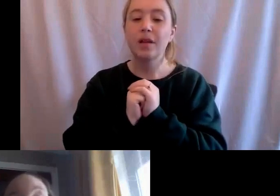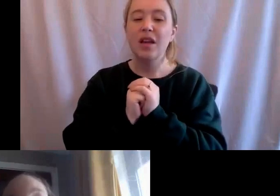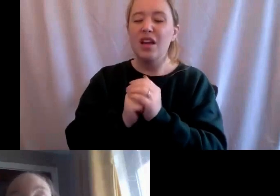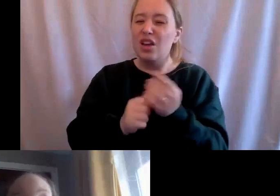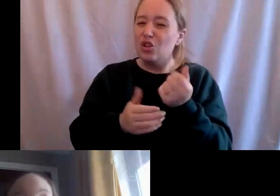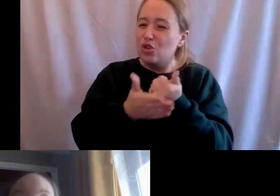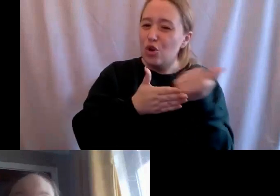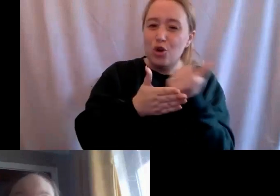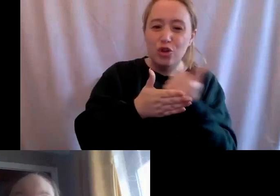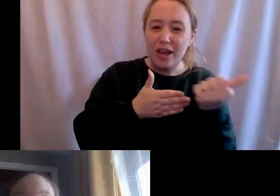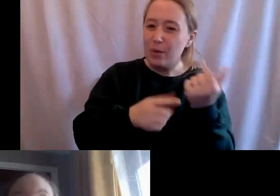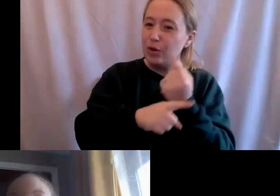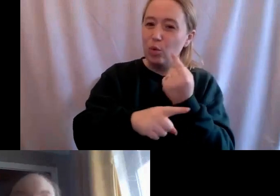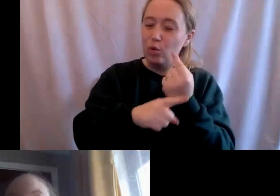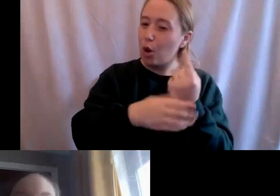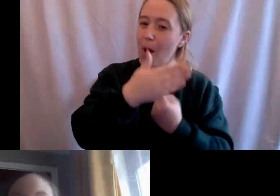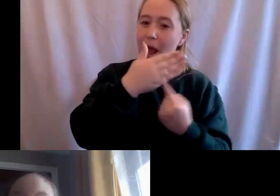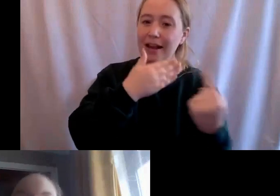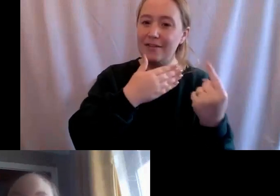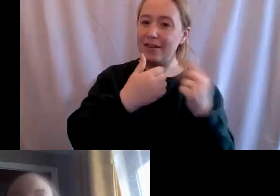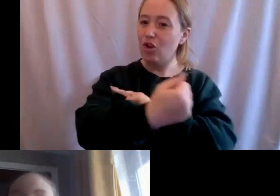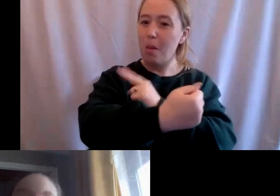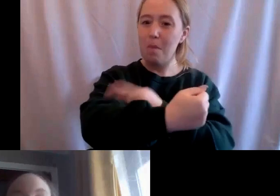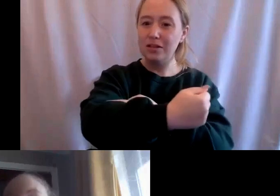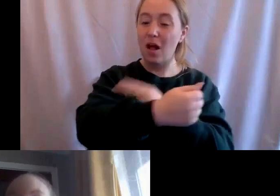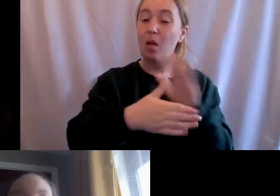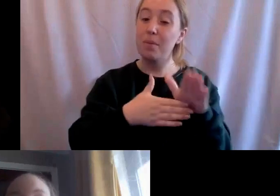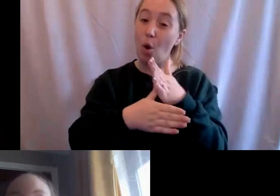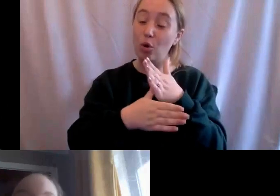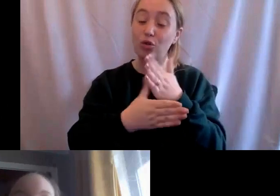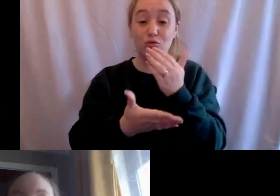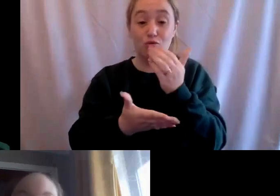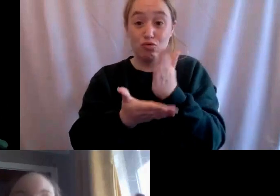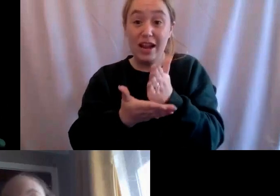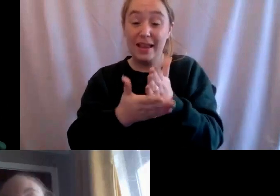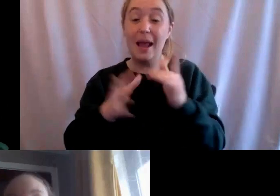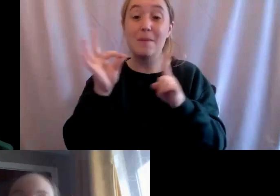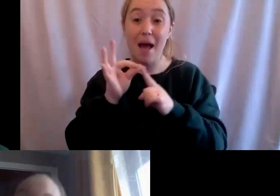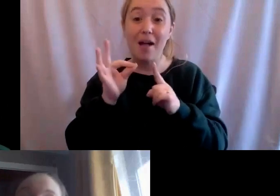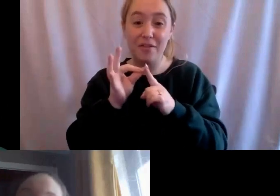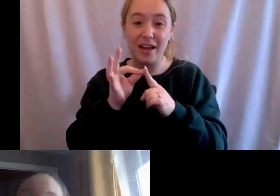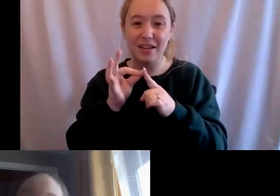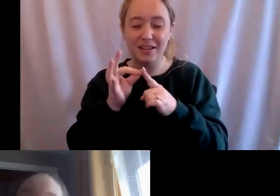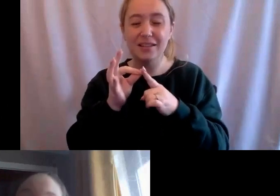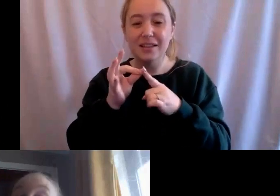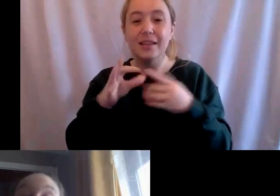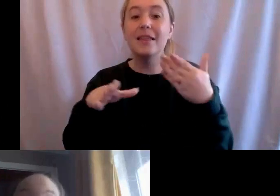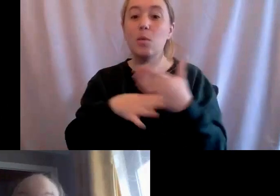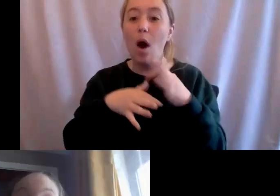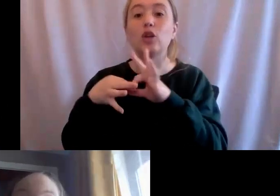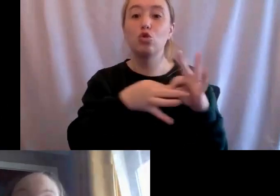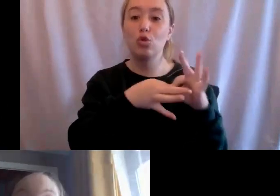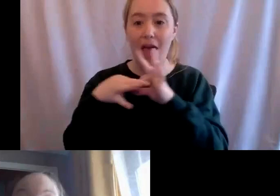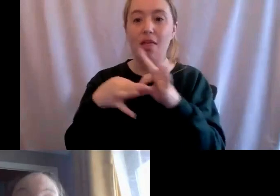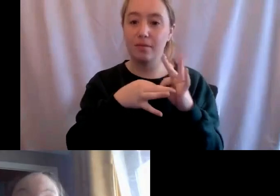because they work as a team. So we might sometimes communicate with your doctor about one muscle versus another, and we